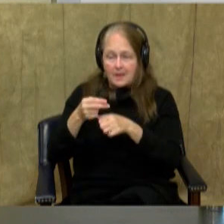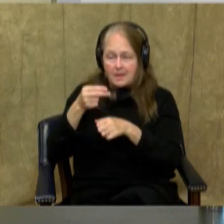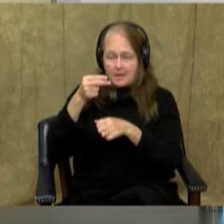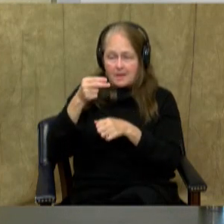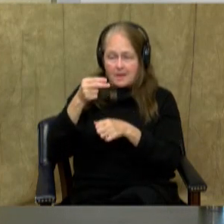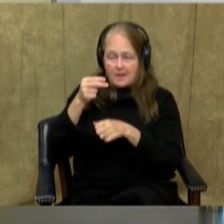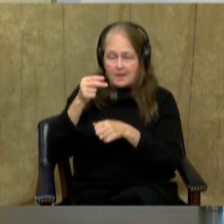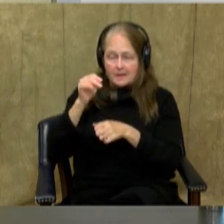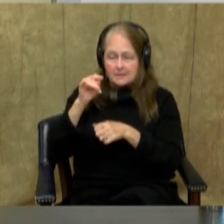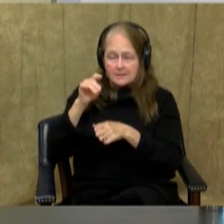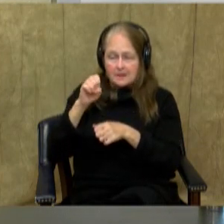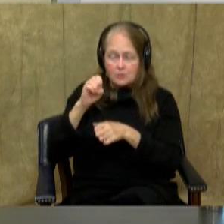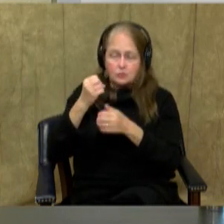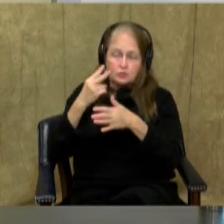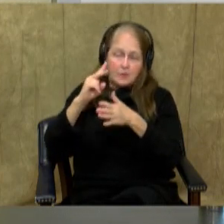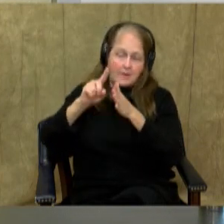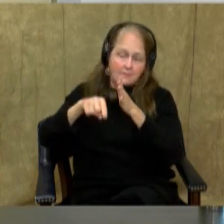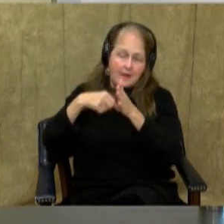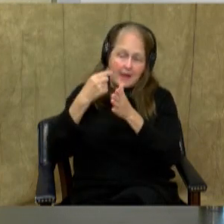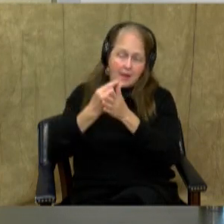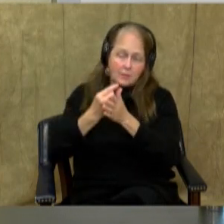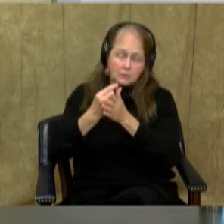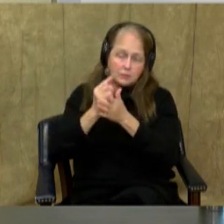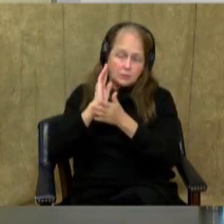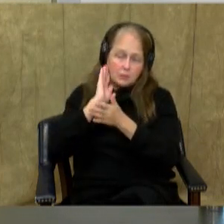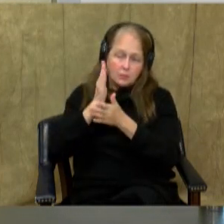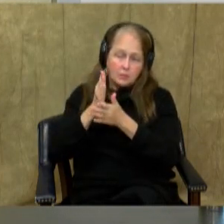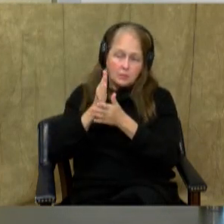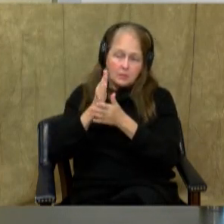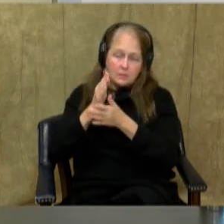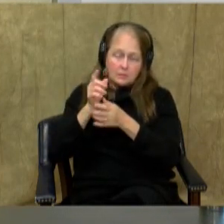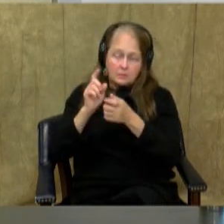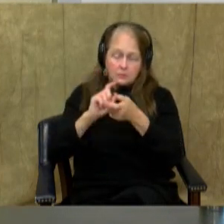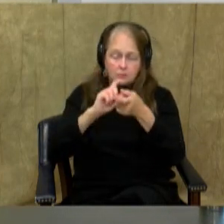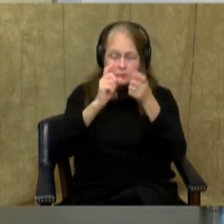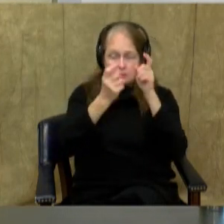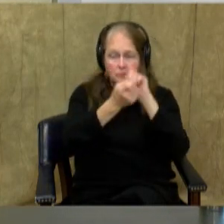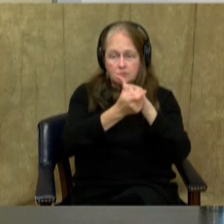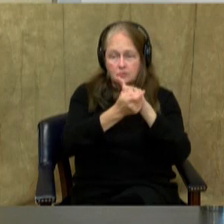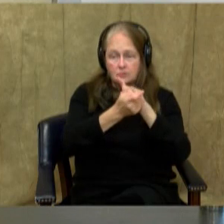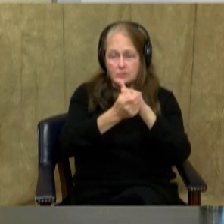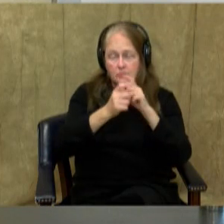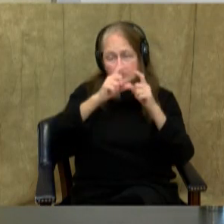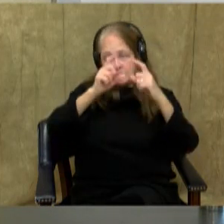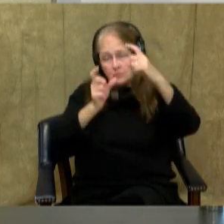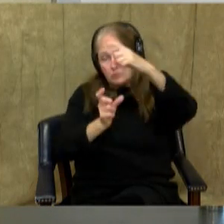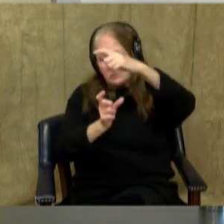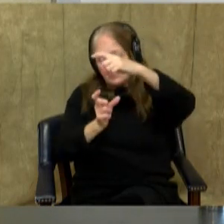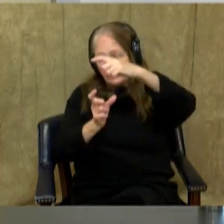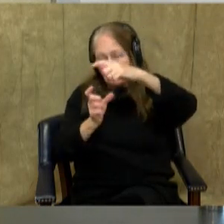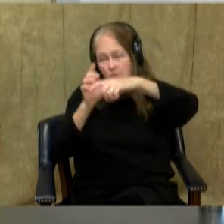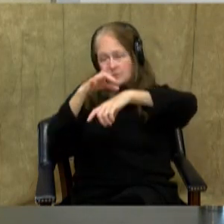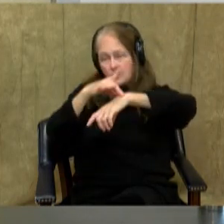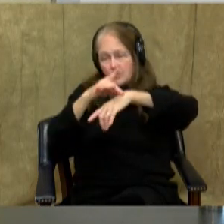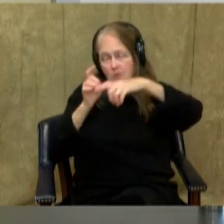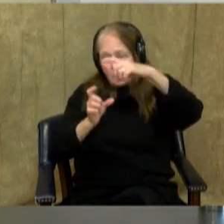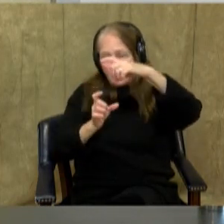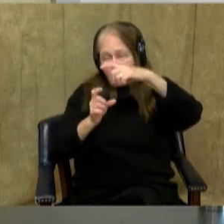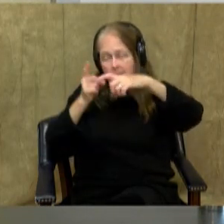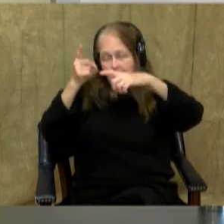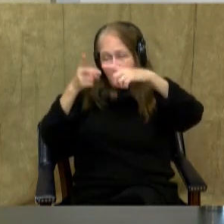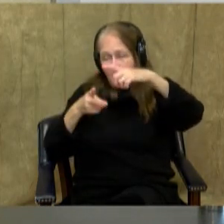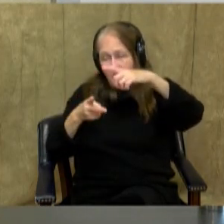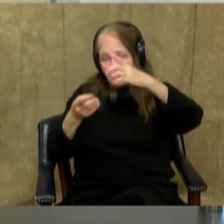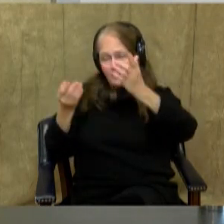tide in 12 hours, it's going to rotate half a rotation. And it's going to be at high